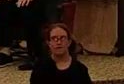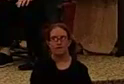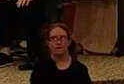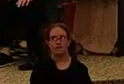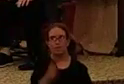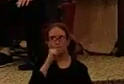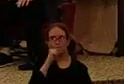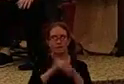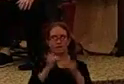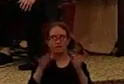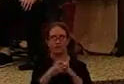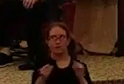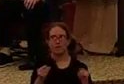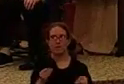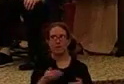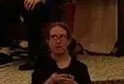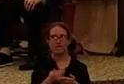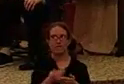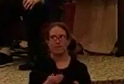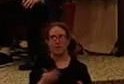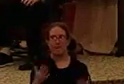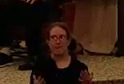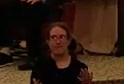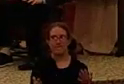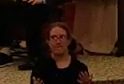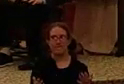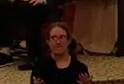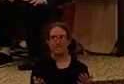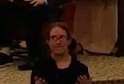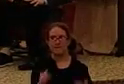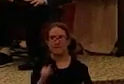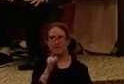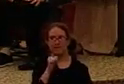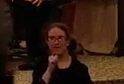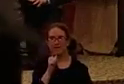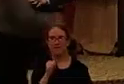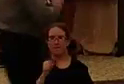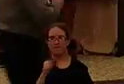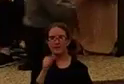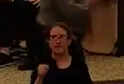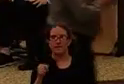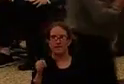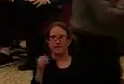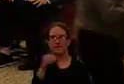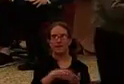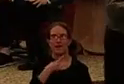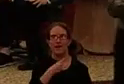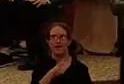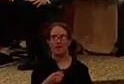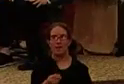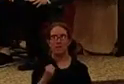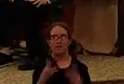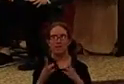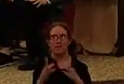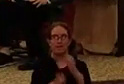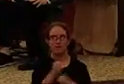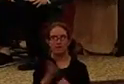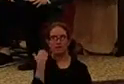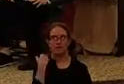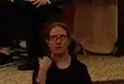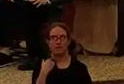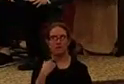I told this story, I think, here before. Probably so. But I won't tell it again. I like it. Years ago,